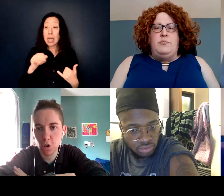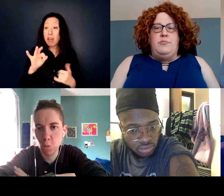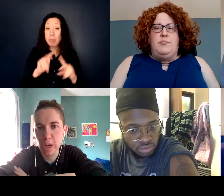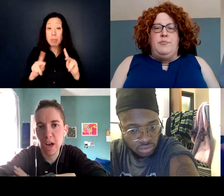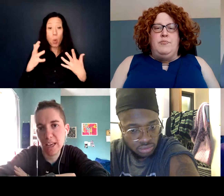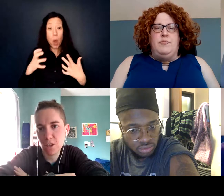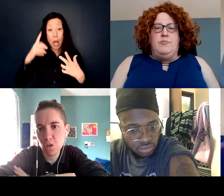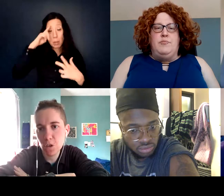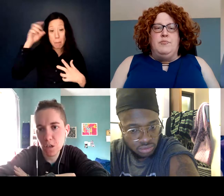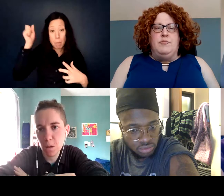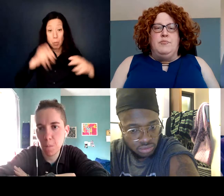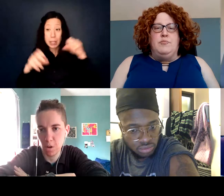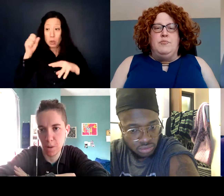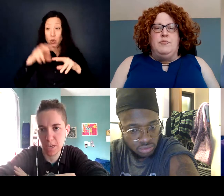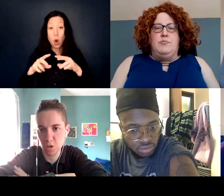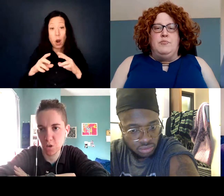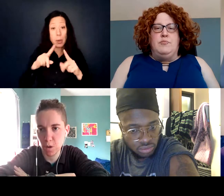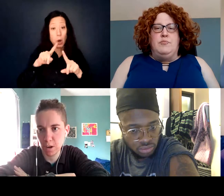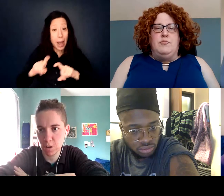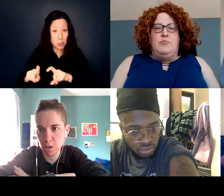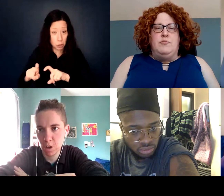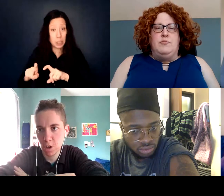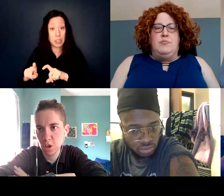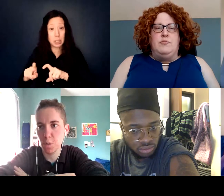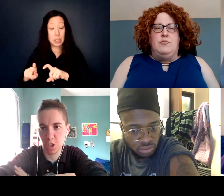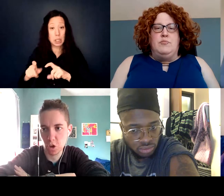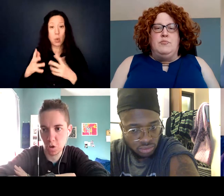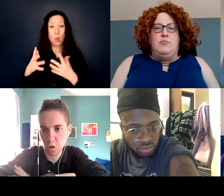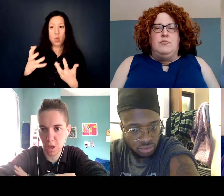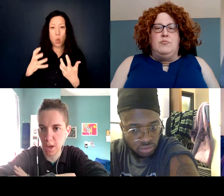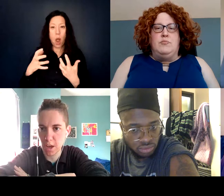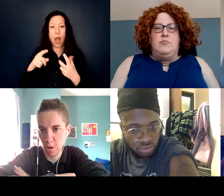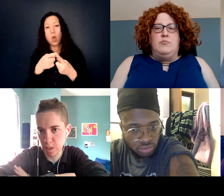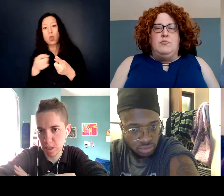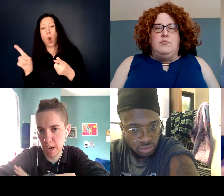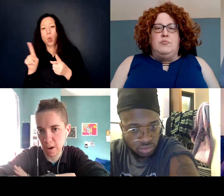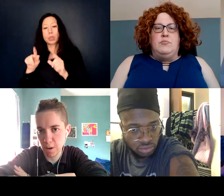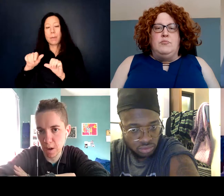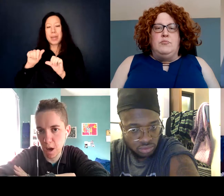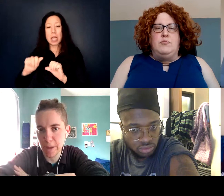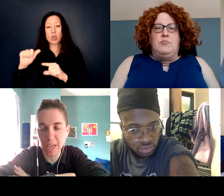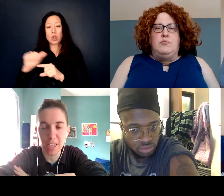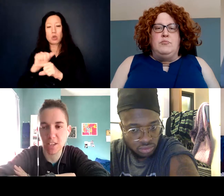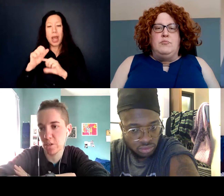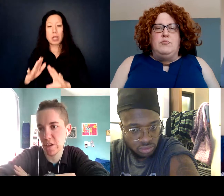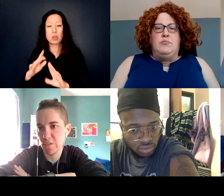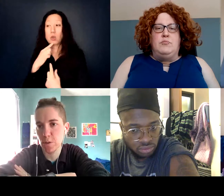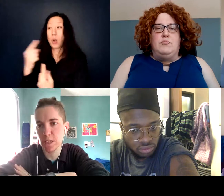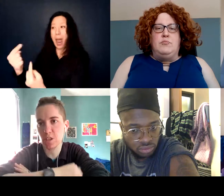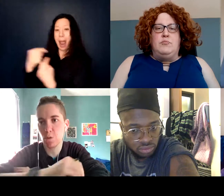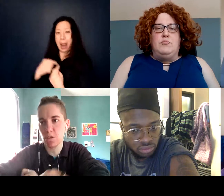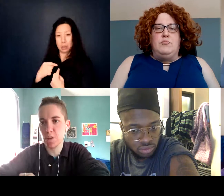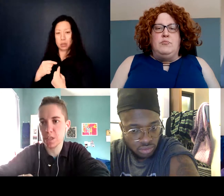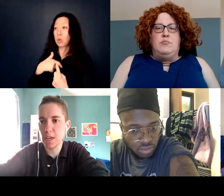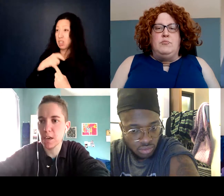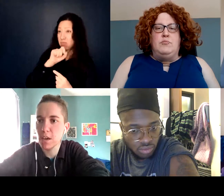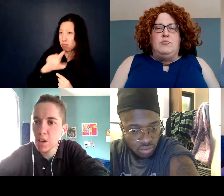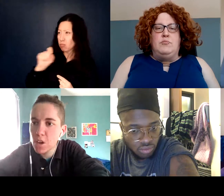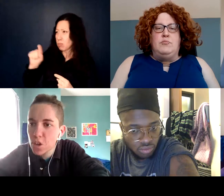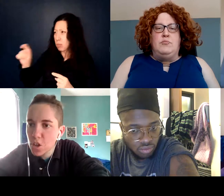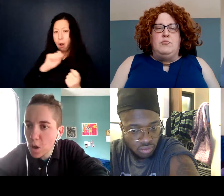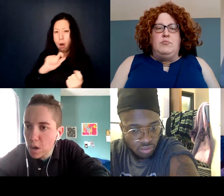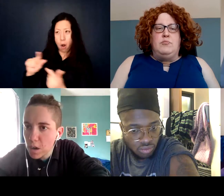they wanted to make sure we got answered by our potential trainers to ensure that whoever was hired is a good fit for doing this work for